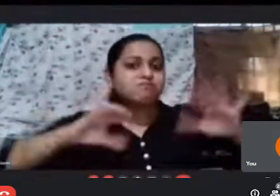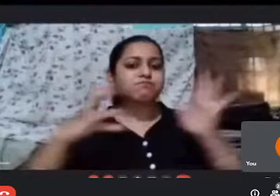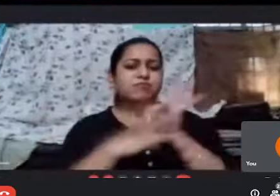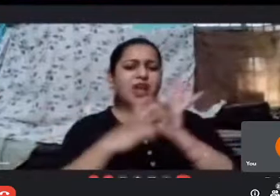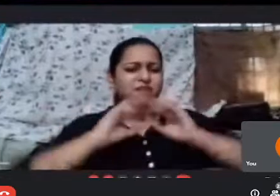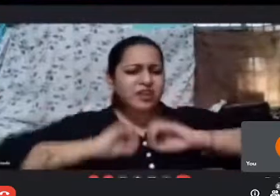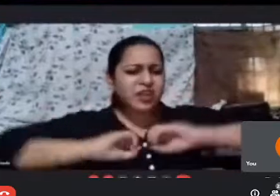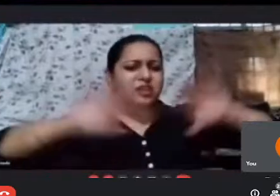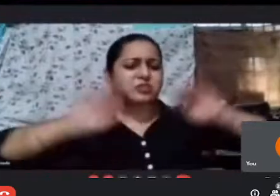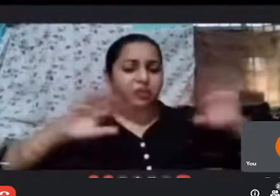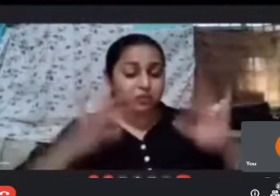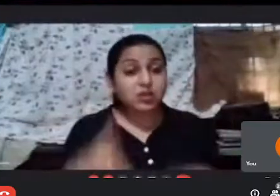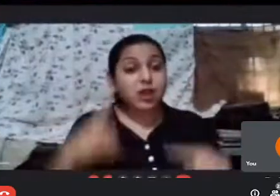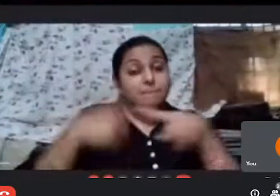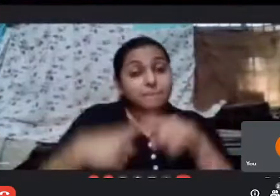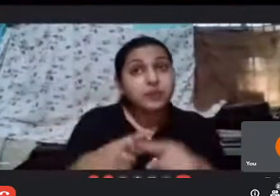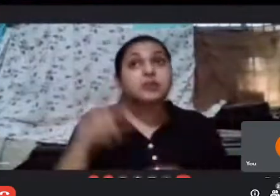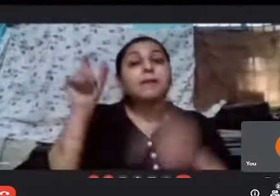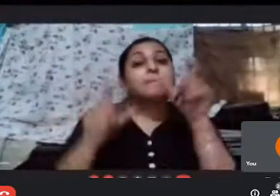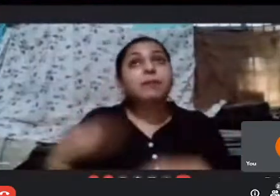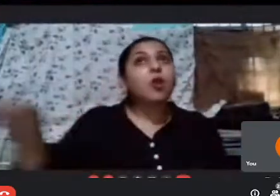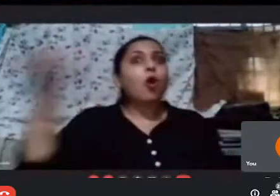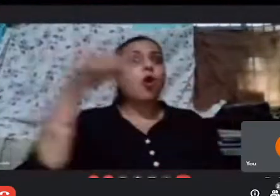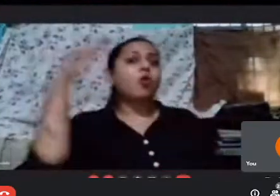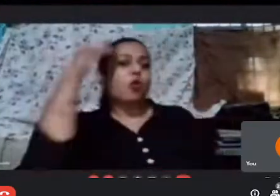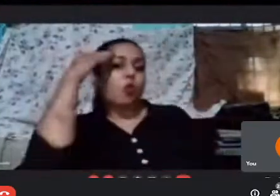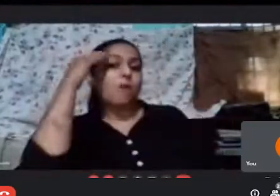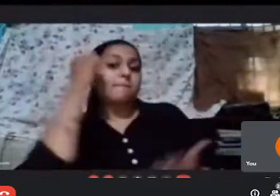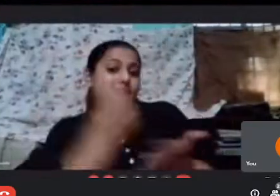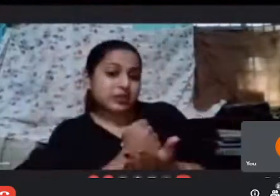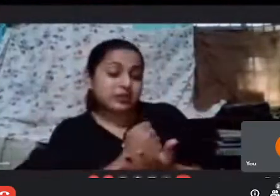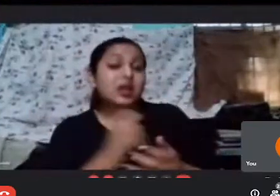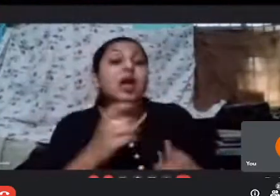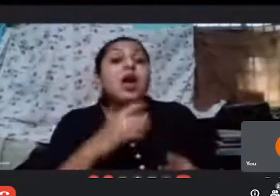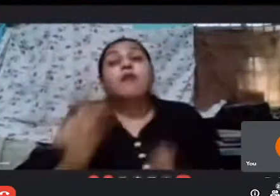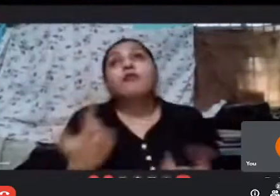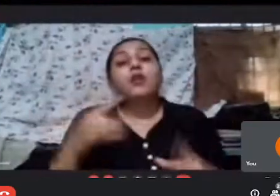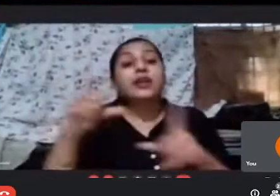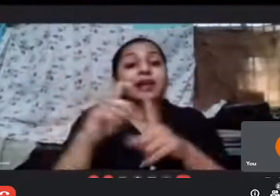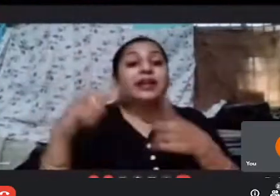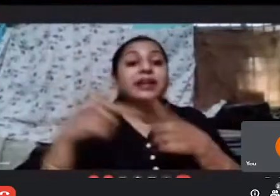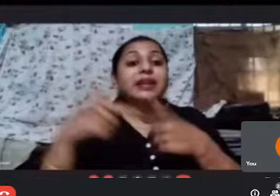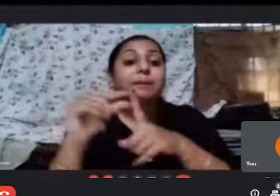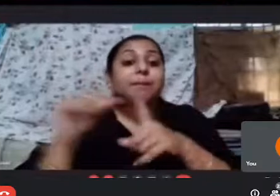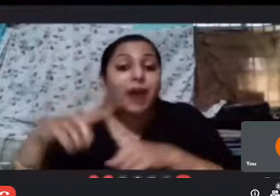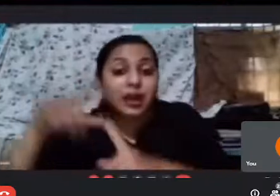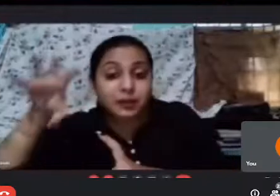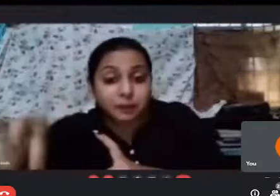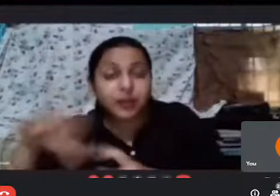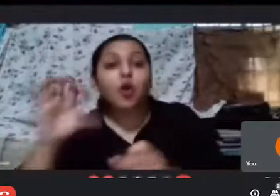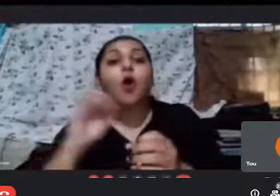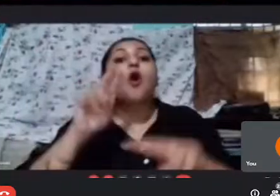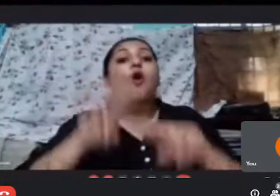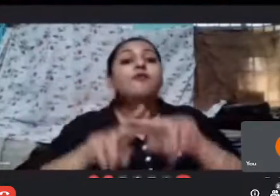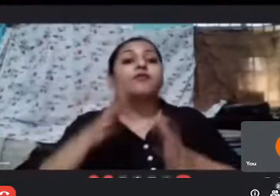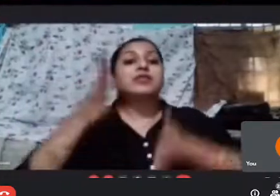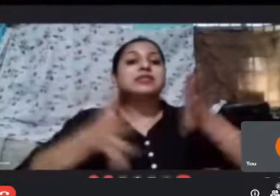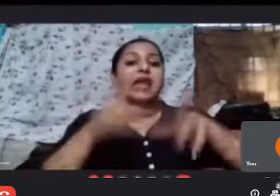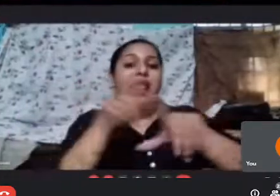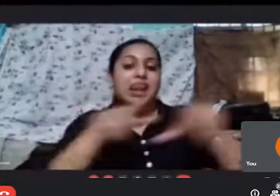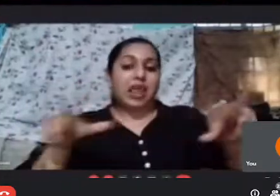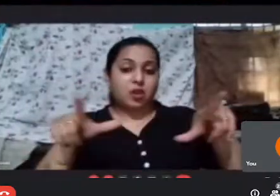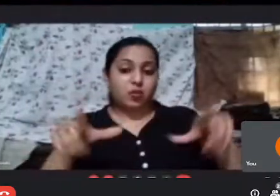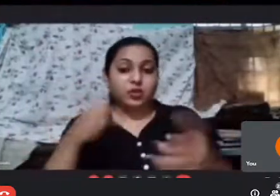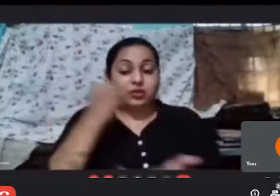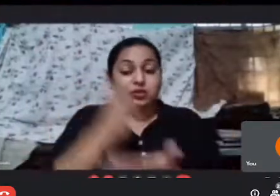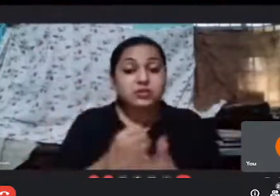recommending that there should be a place for the Department of Indian Sign Language in the proposed Bharatiya Bhasha